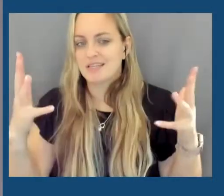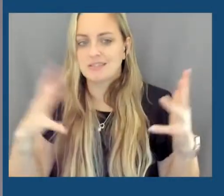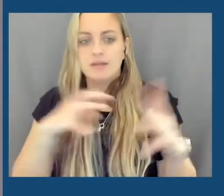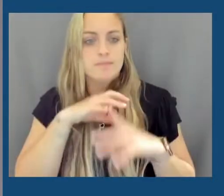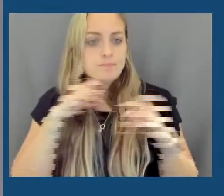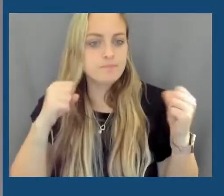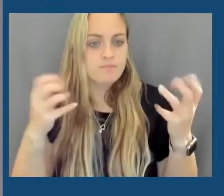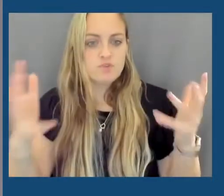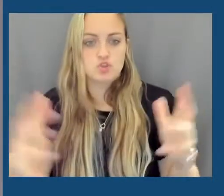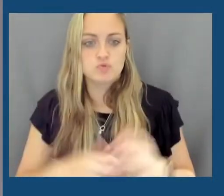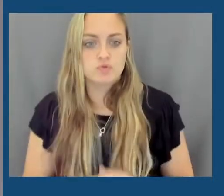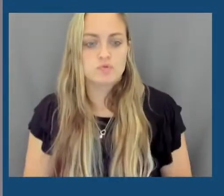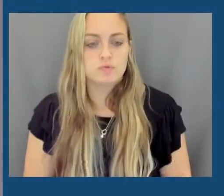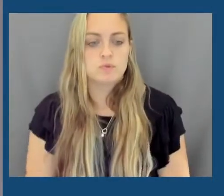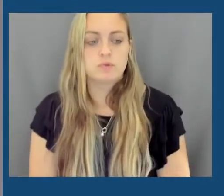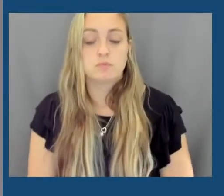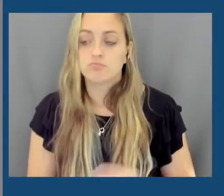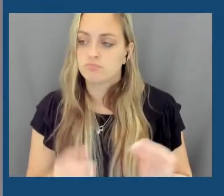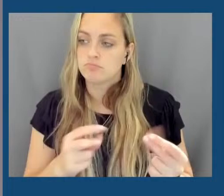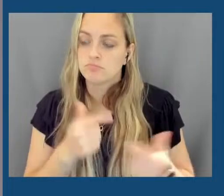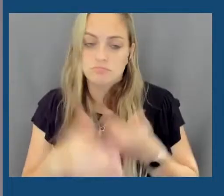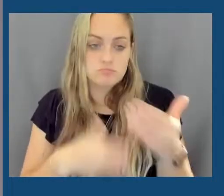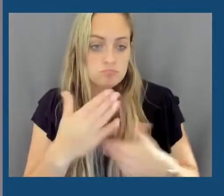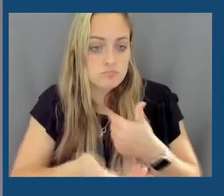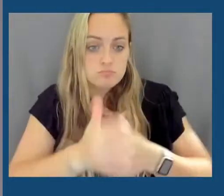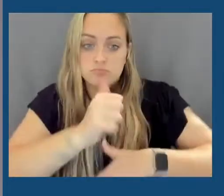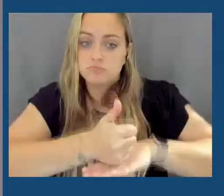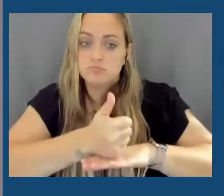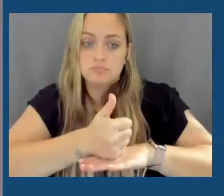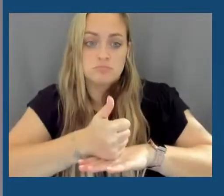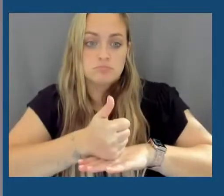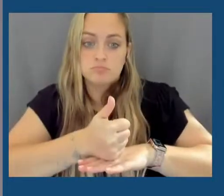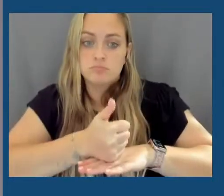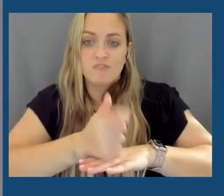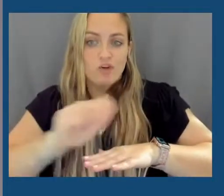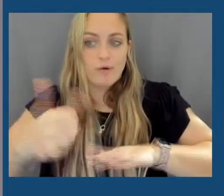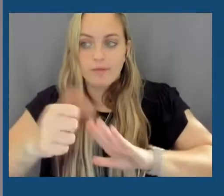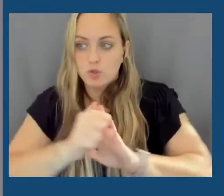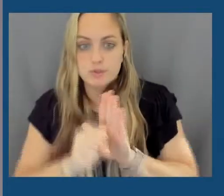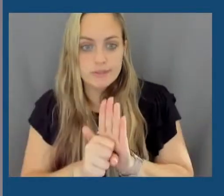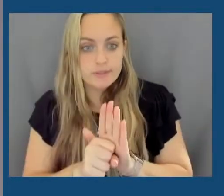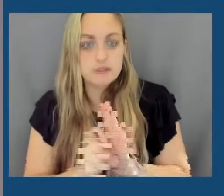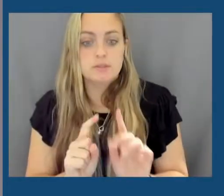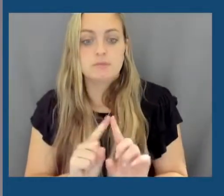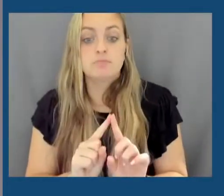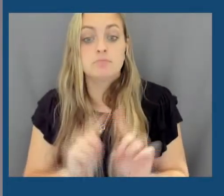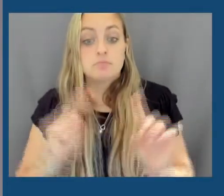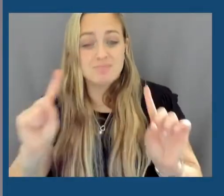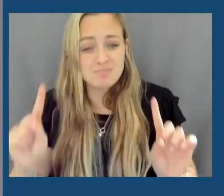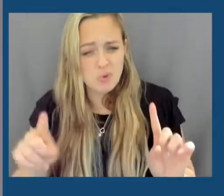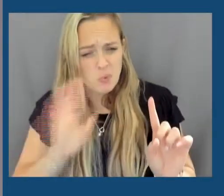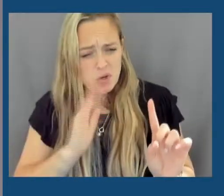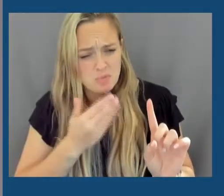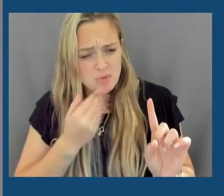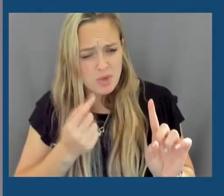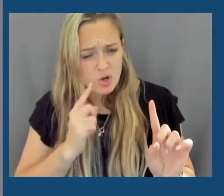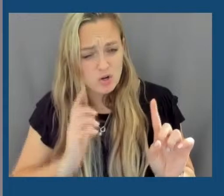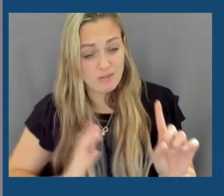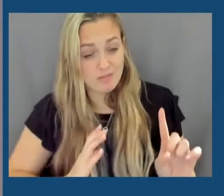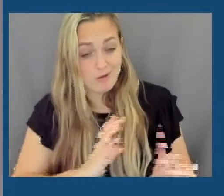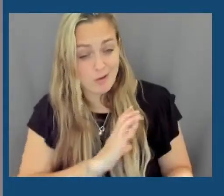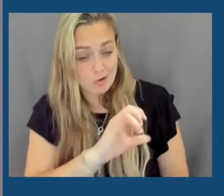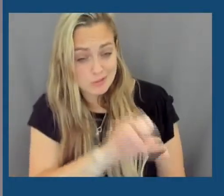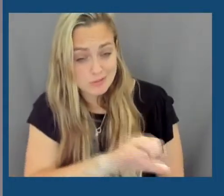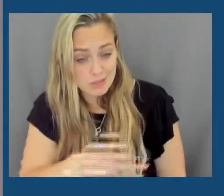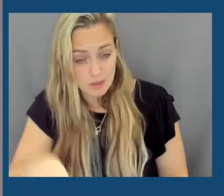quickly, decisively, set the bar high for the rest of the states, but also, wouldn't it be better if Congress did the same thing and